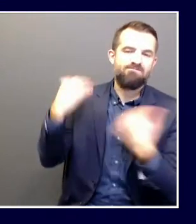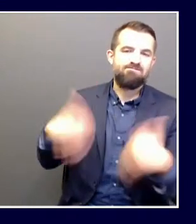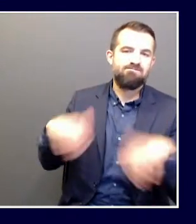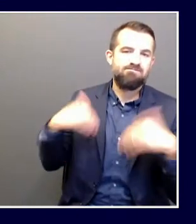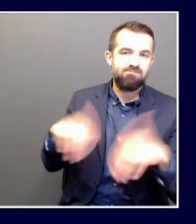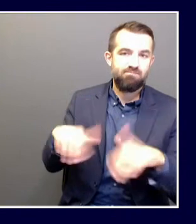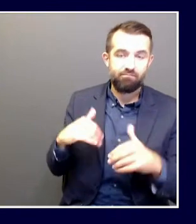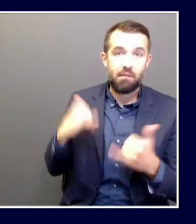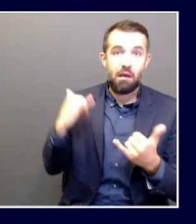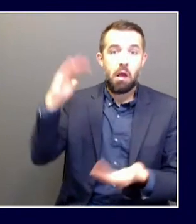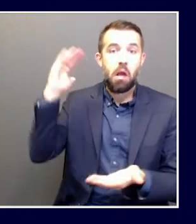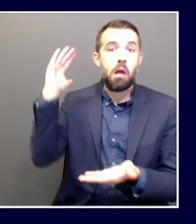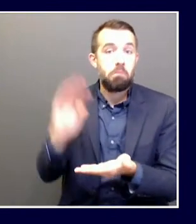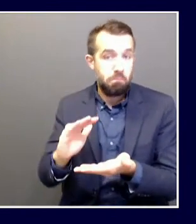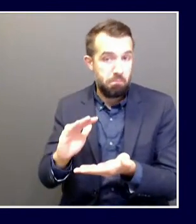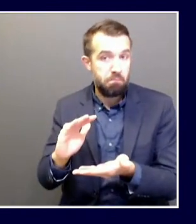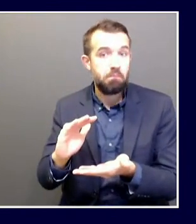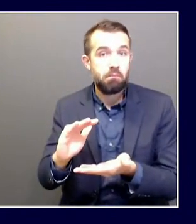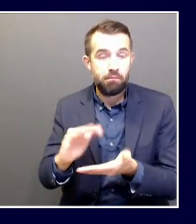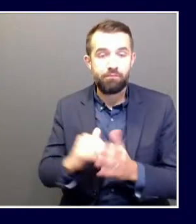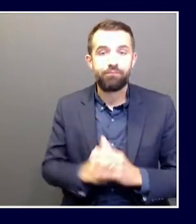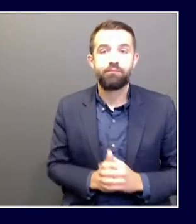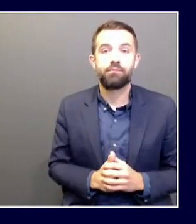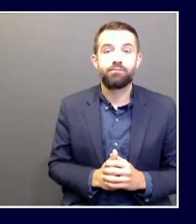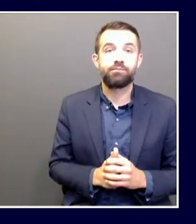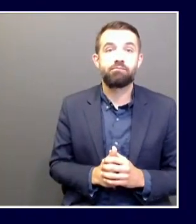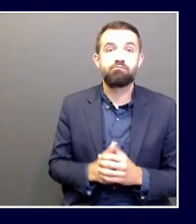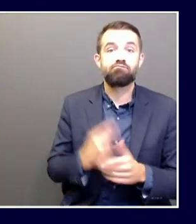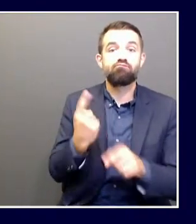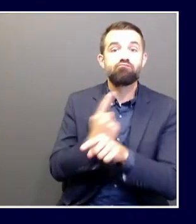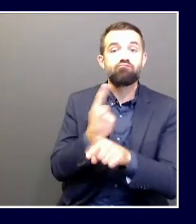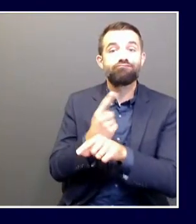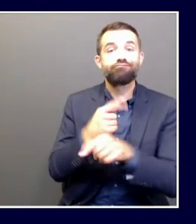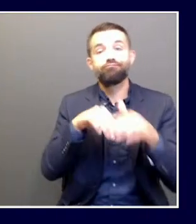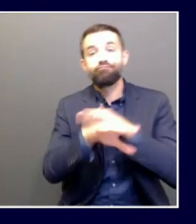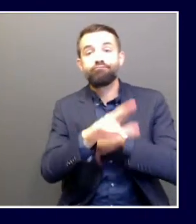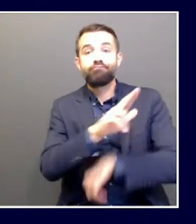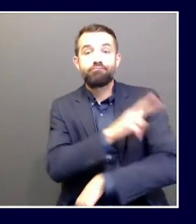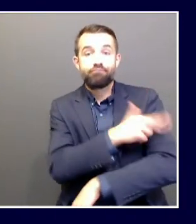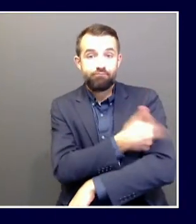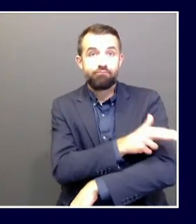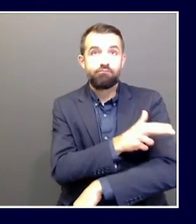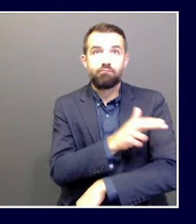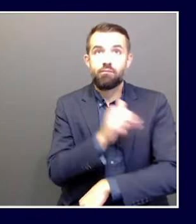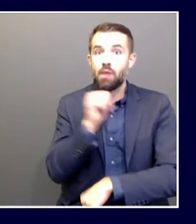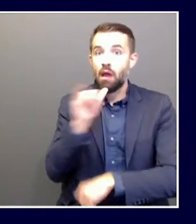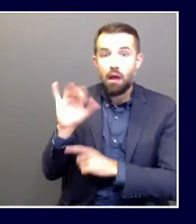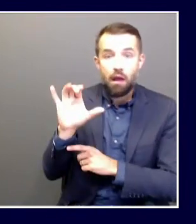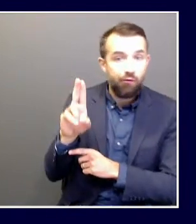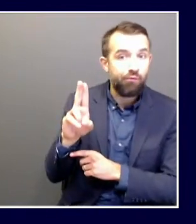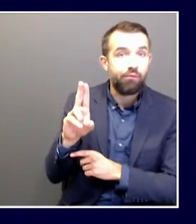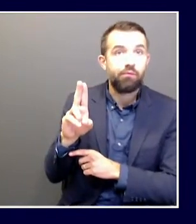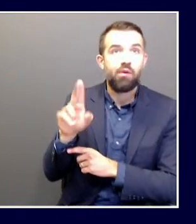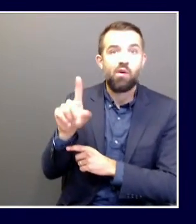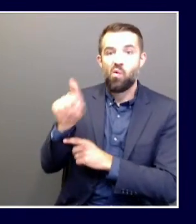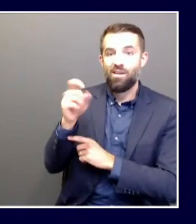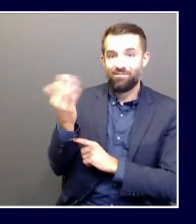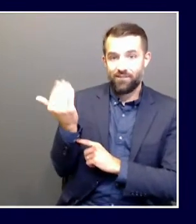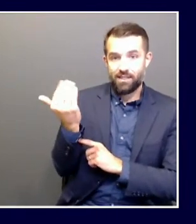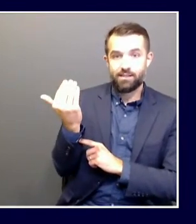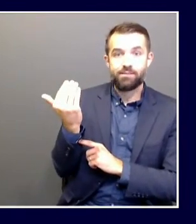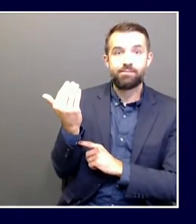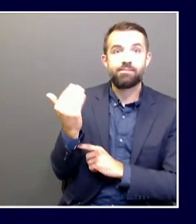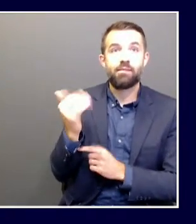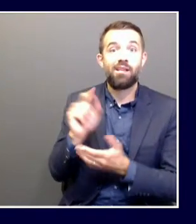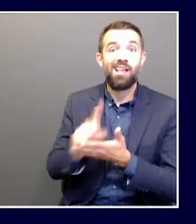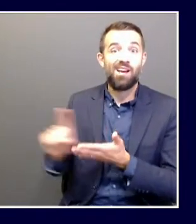now, there are 115 people in non-ICU care in hospitals. 1 week ago, that number stood